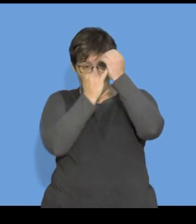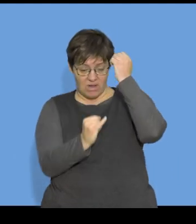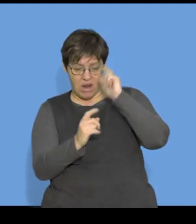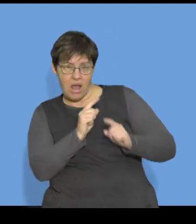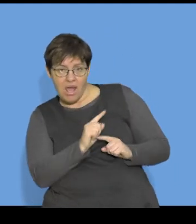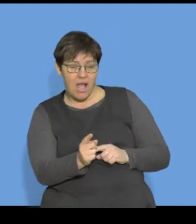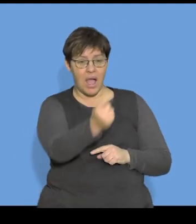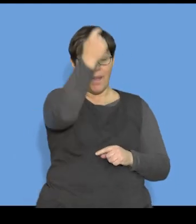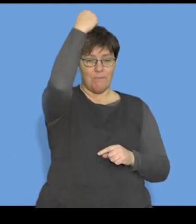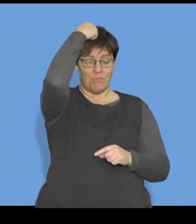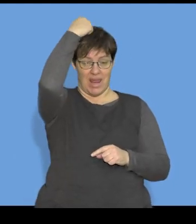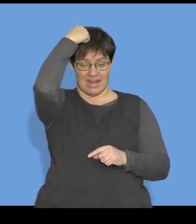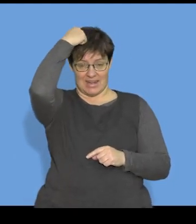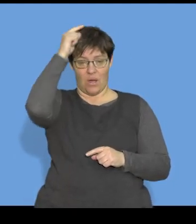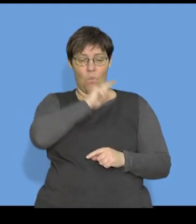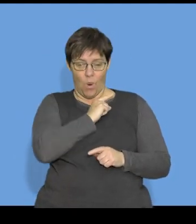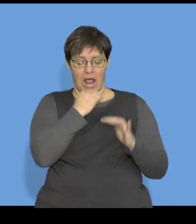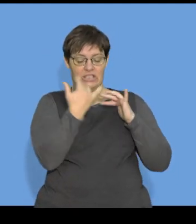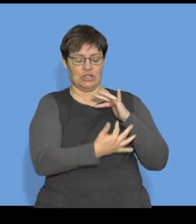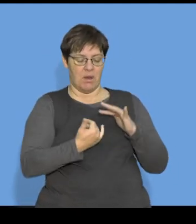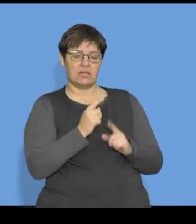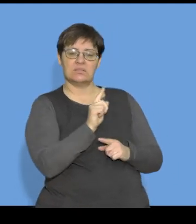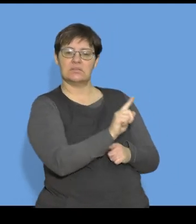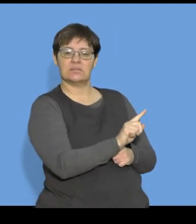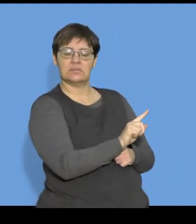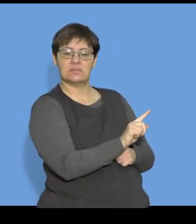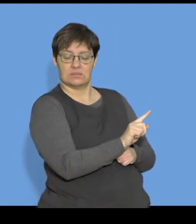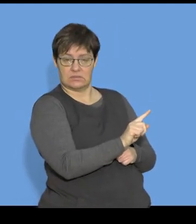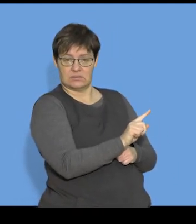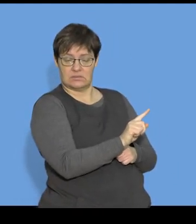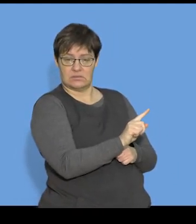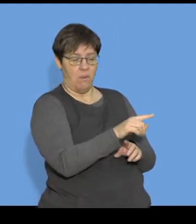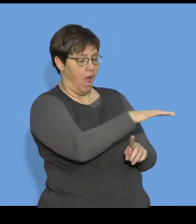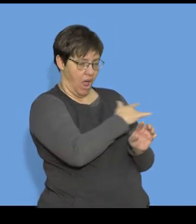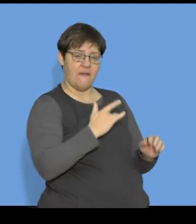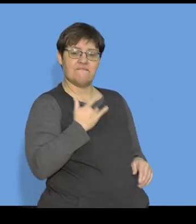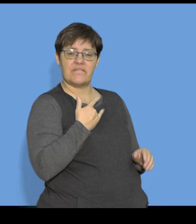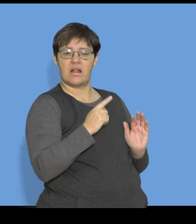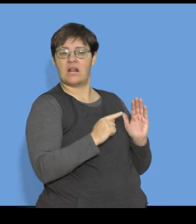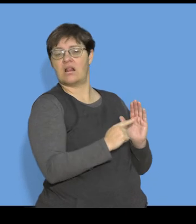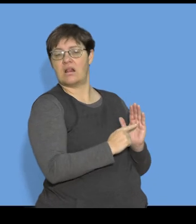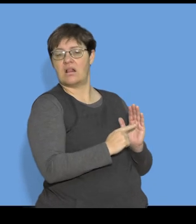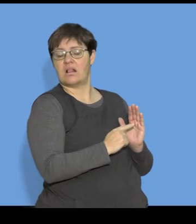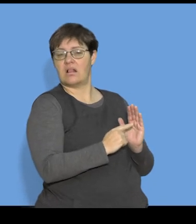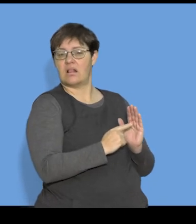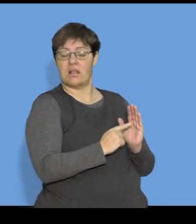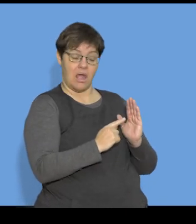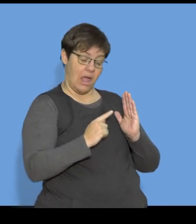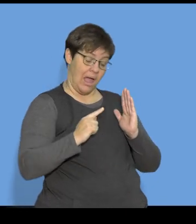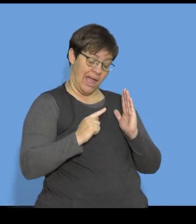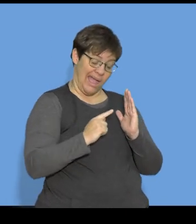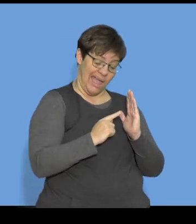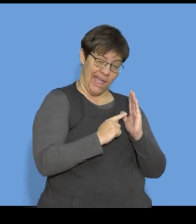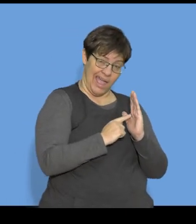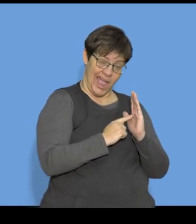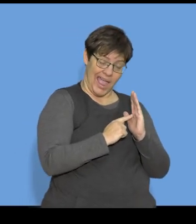impulse? Remember, it was a stimulus from the beginning because it's still in the atmosphere, in the environment. But once it